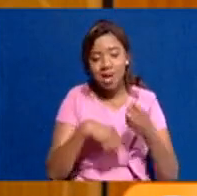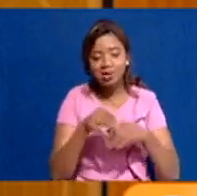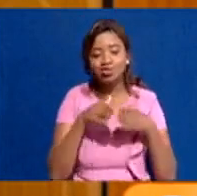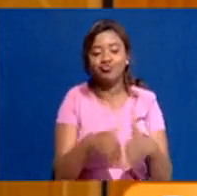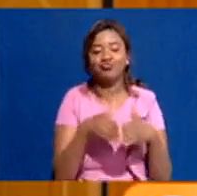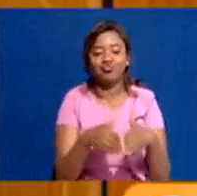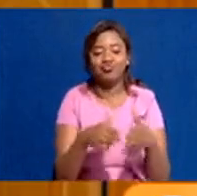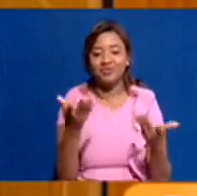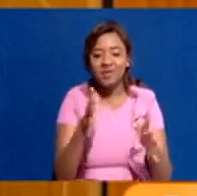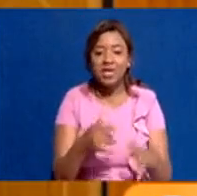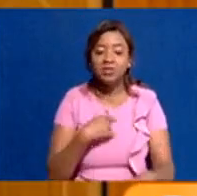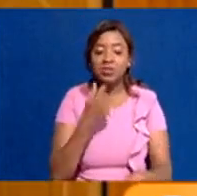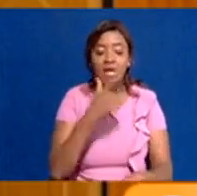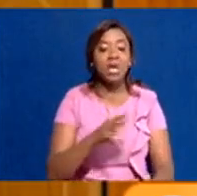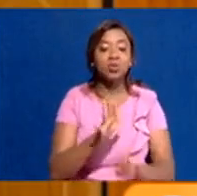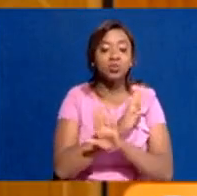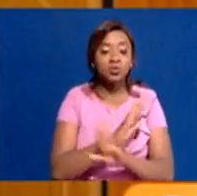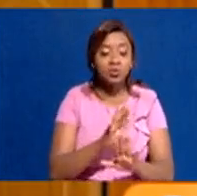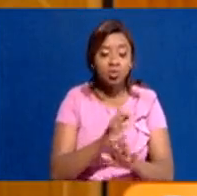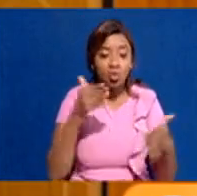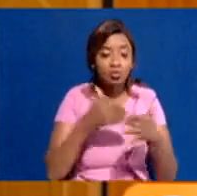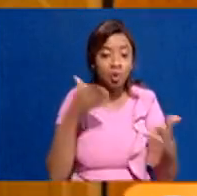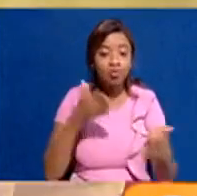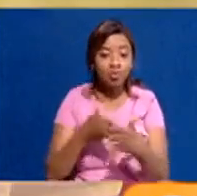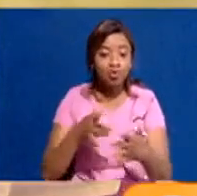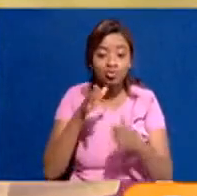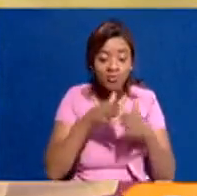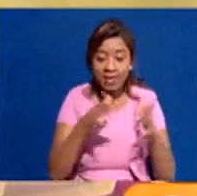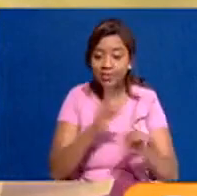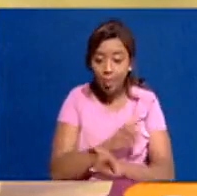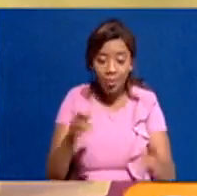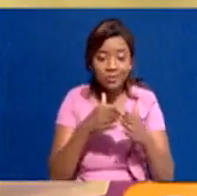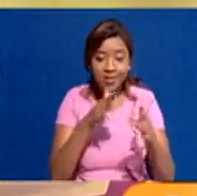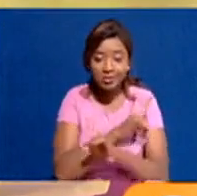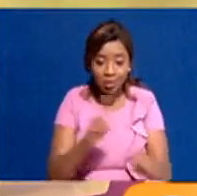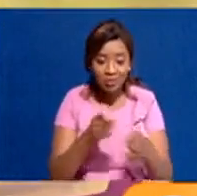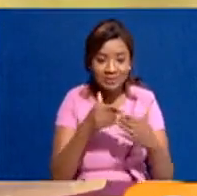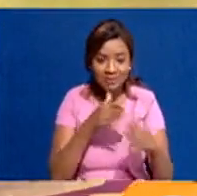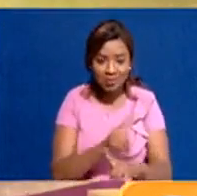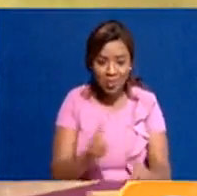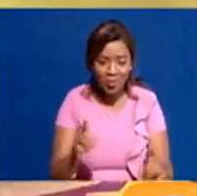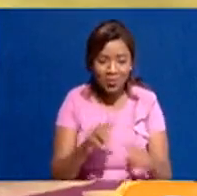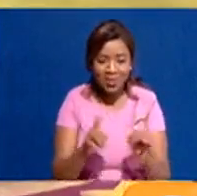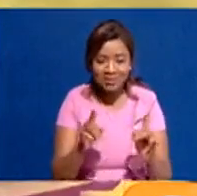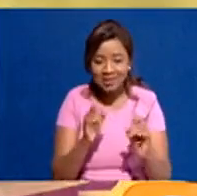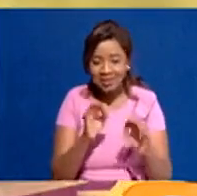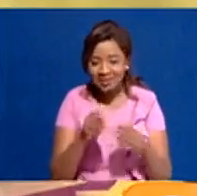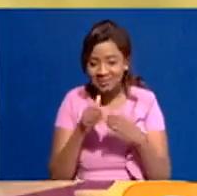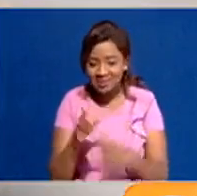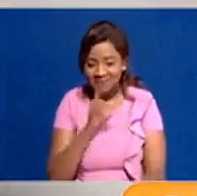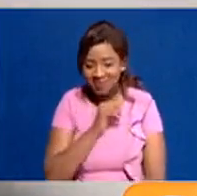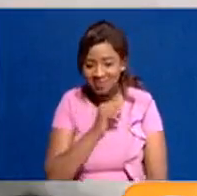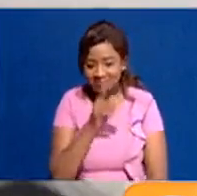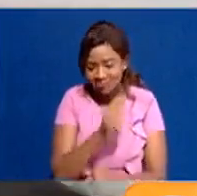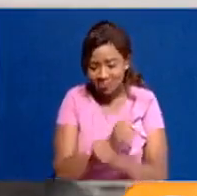abstain, abstain. Yes, you abstain, but what happens if you do not? HPV is a sexually transmitted disease with at